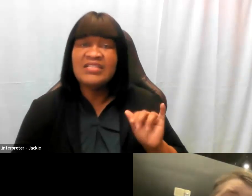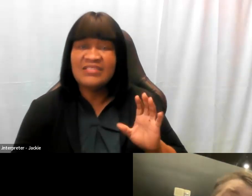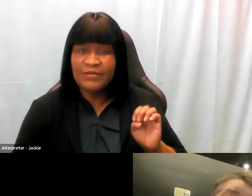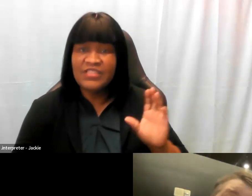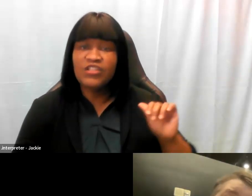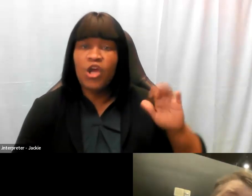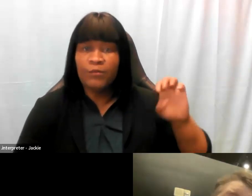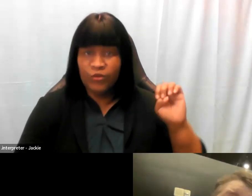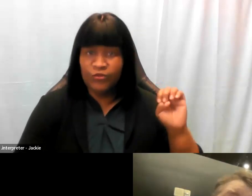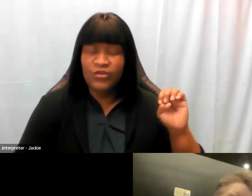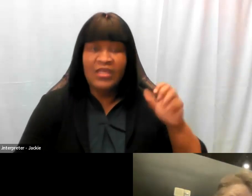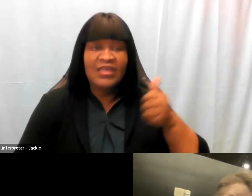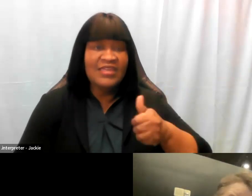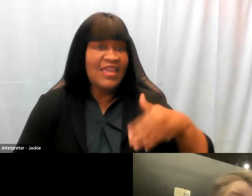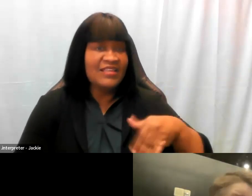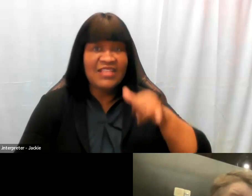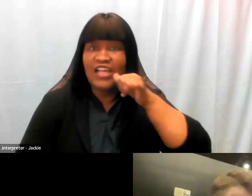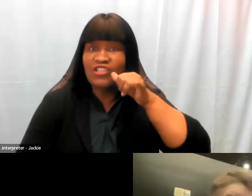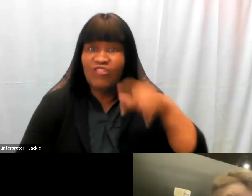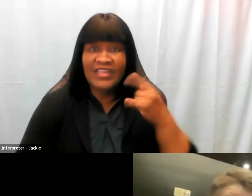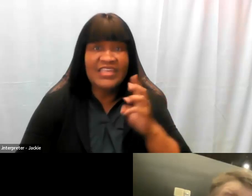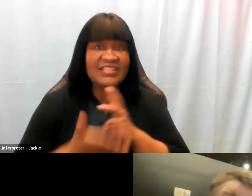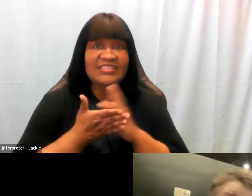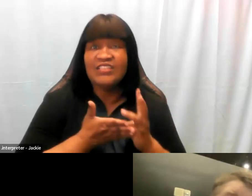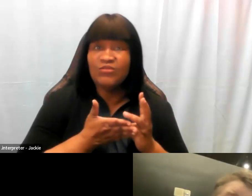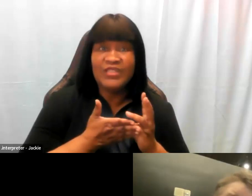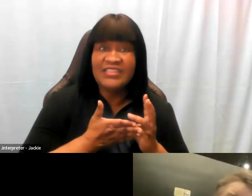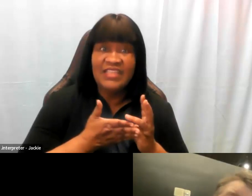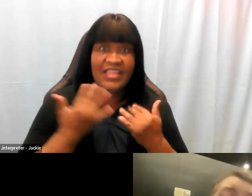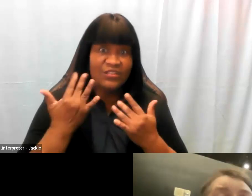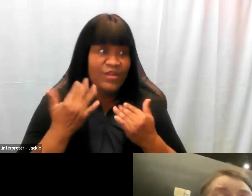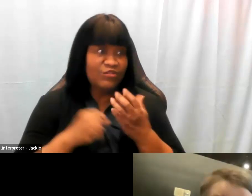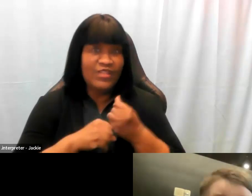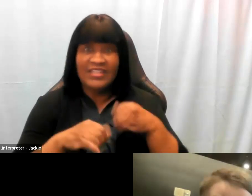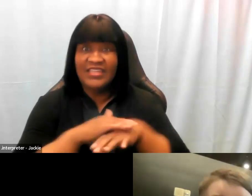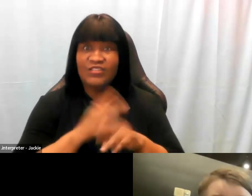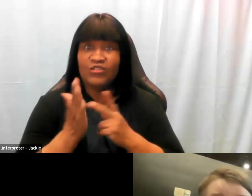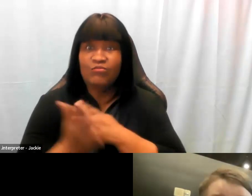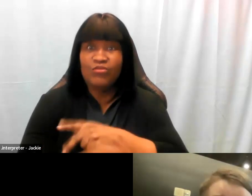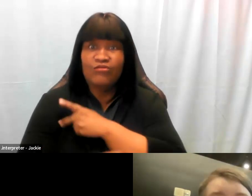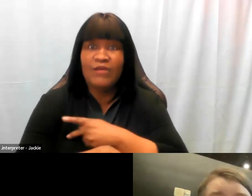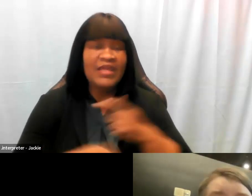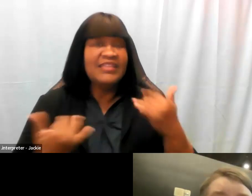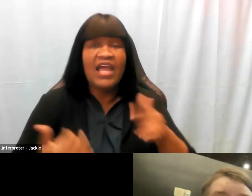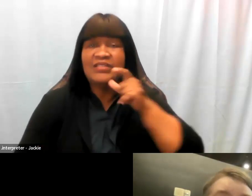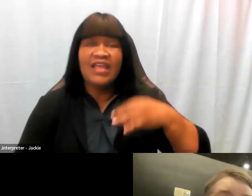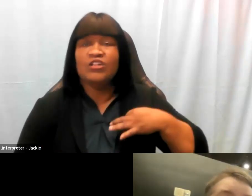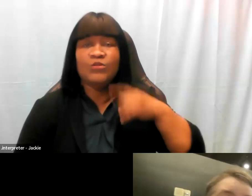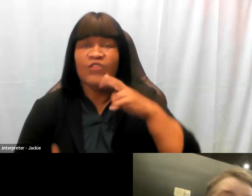and because he has not drank in 6 weeks, the 6 weeks he's waiting to get into this program, he is not eligible for this